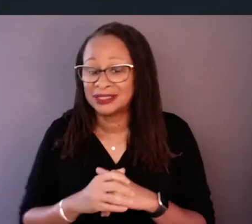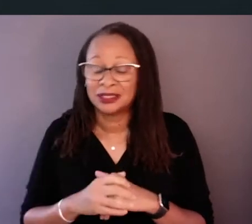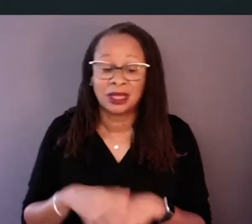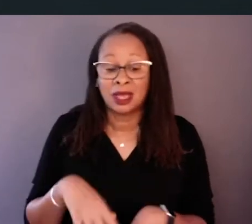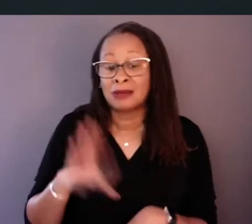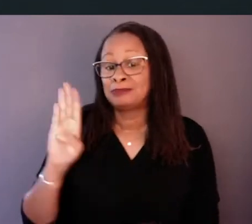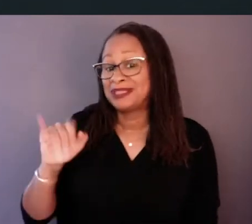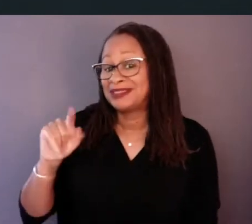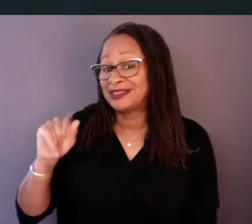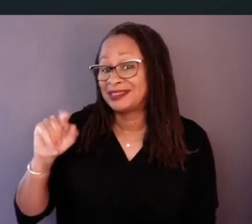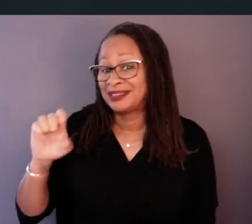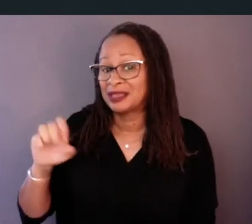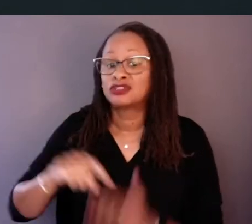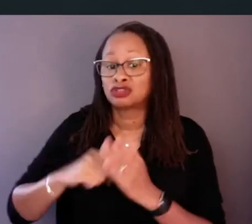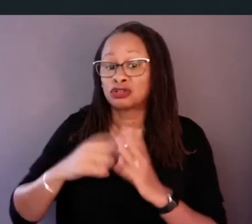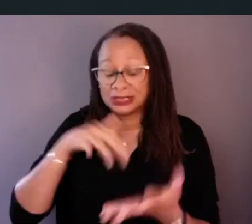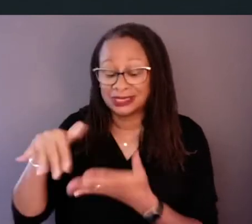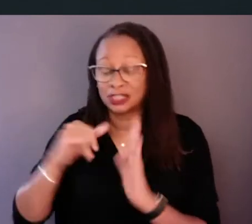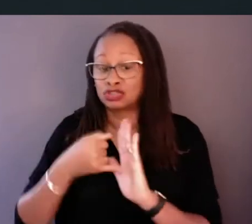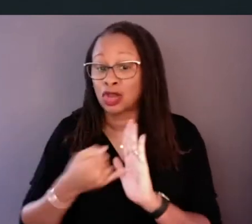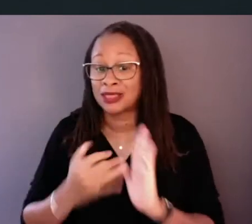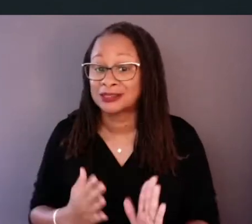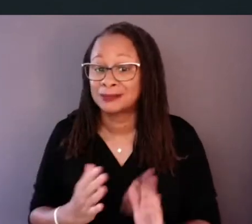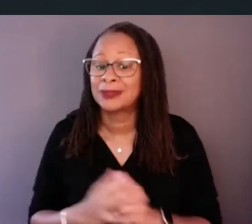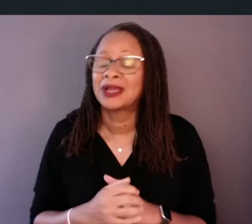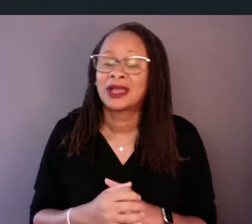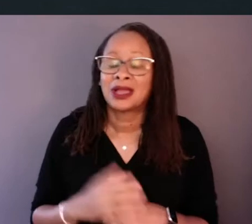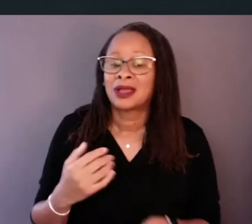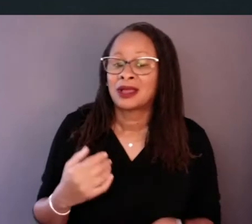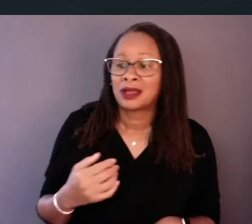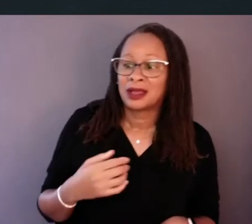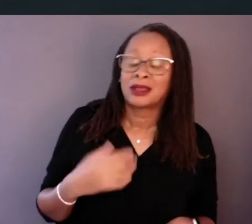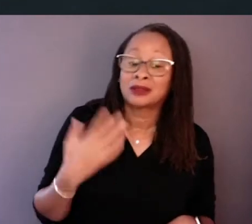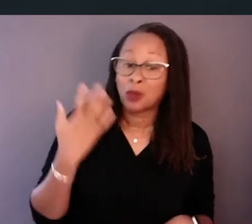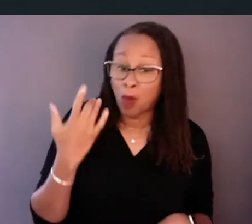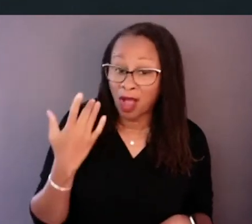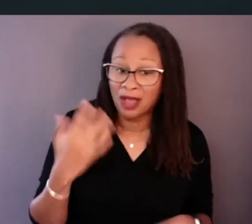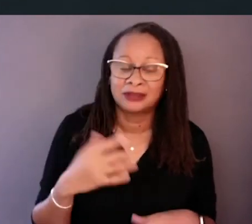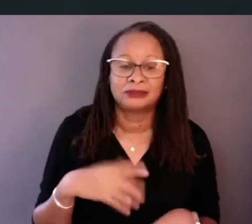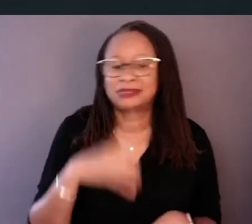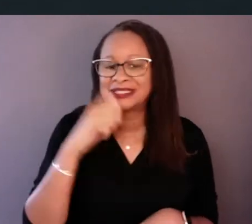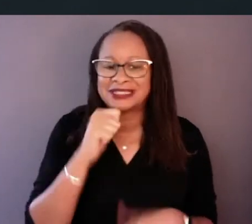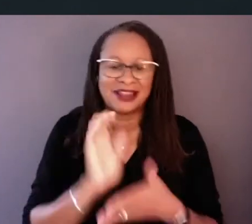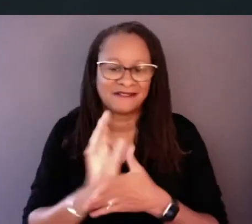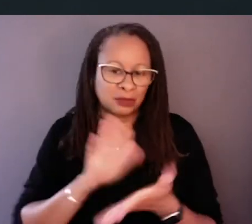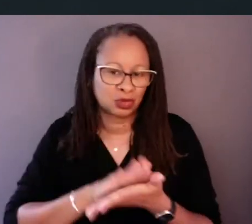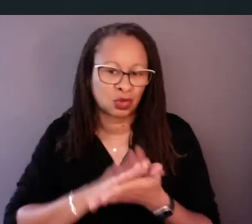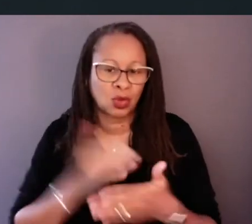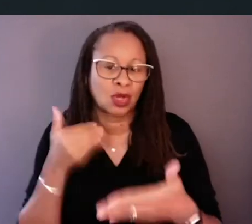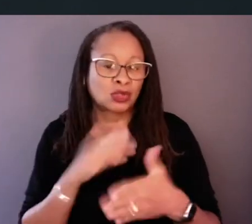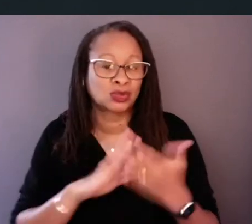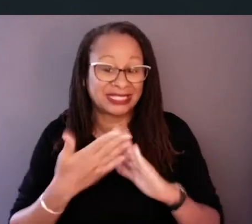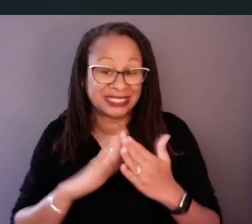journalism, but the reason why he's studying journalism is because there's not a film school near his city,